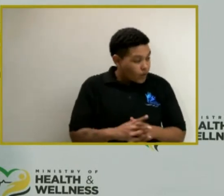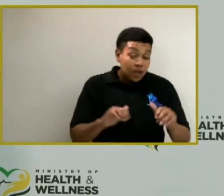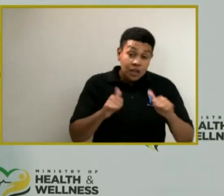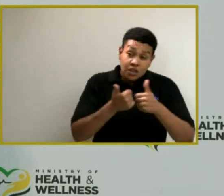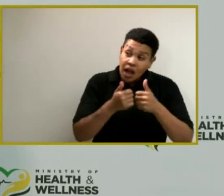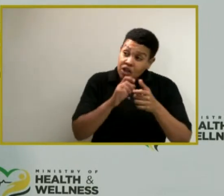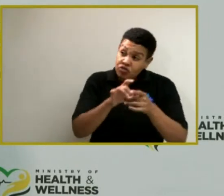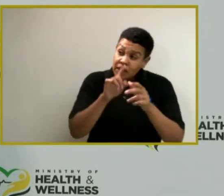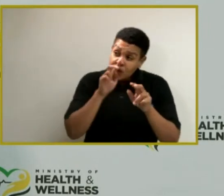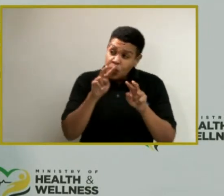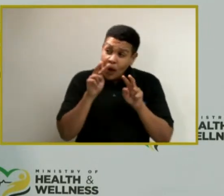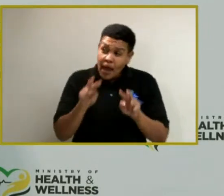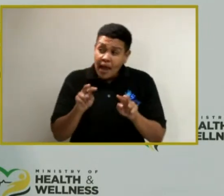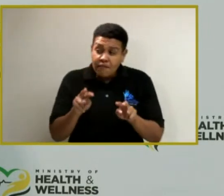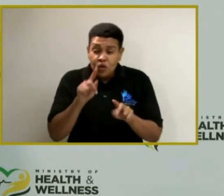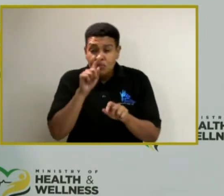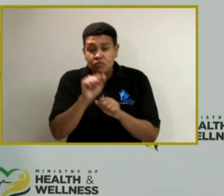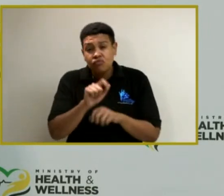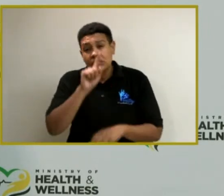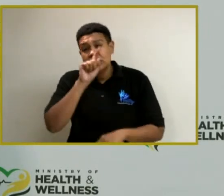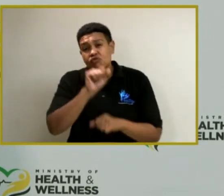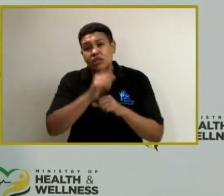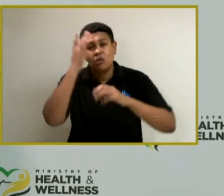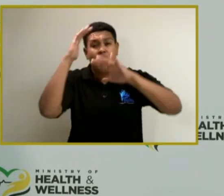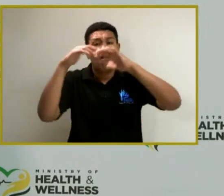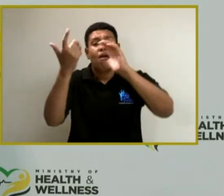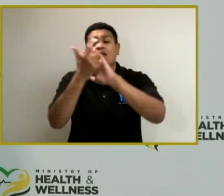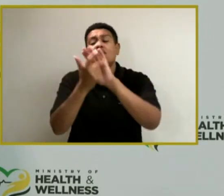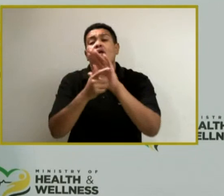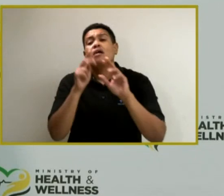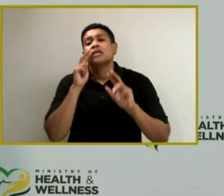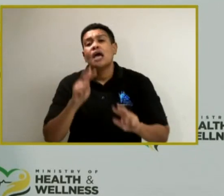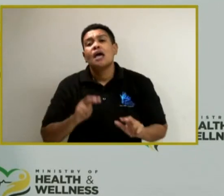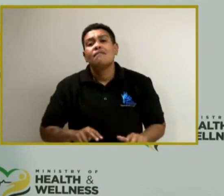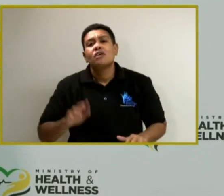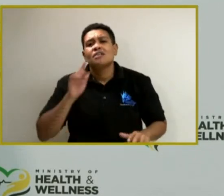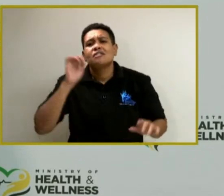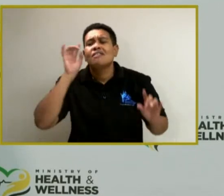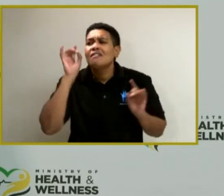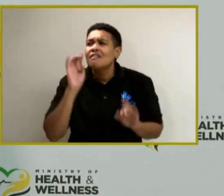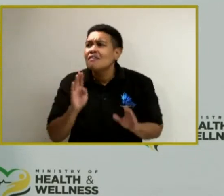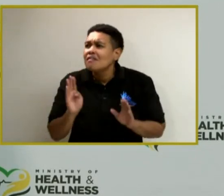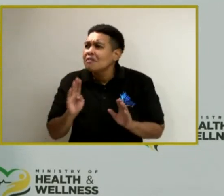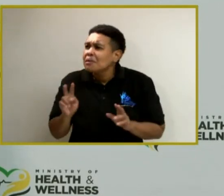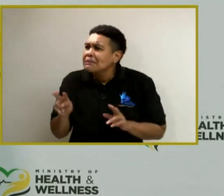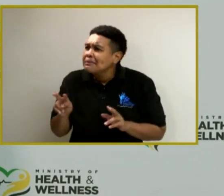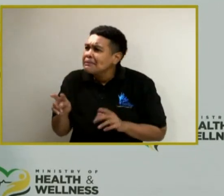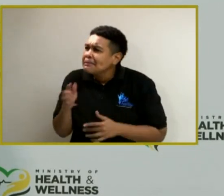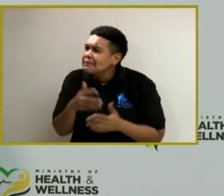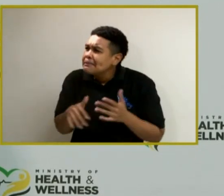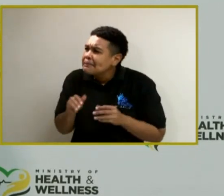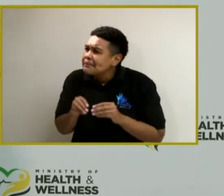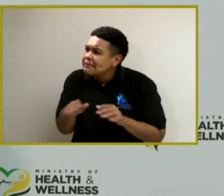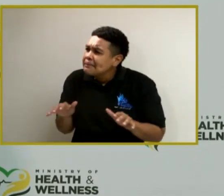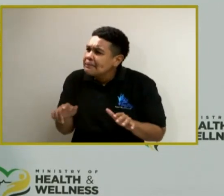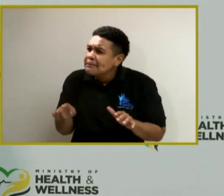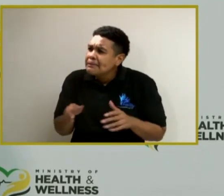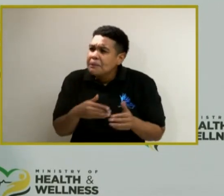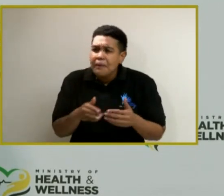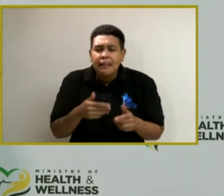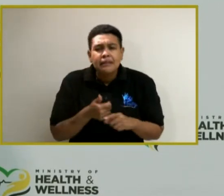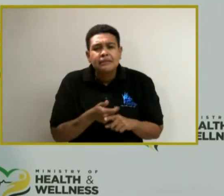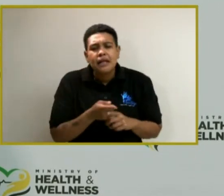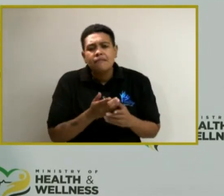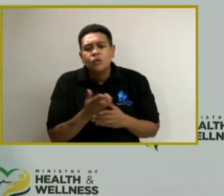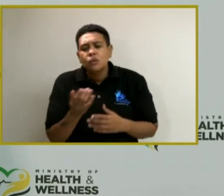laws to enforce. The deviant behavior in the society, whether it